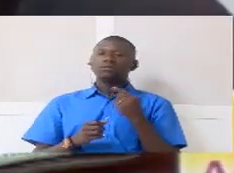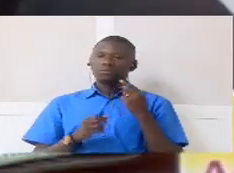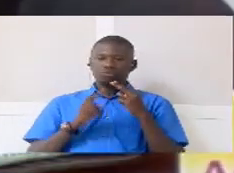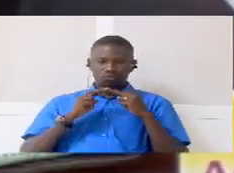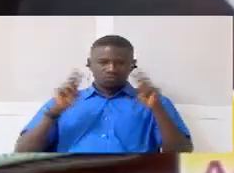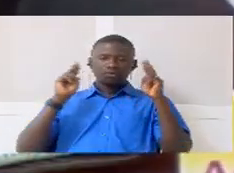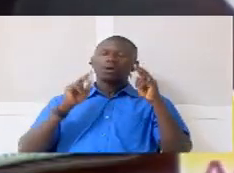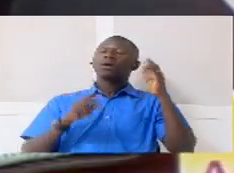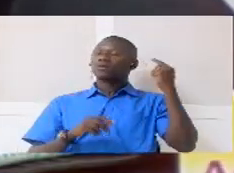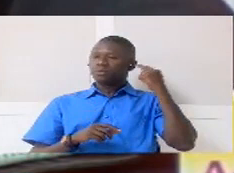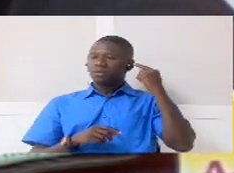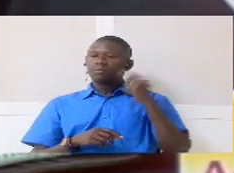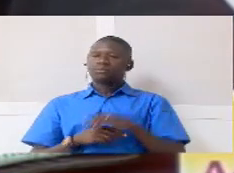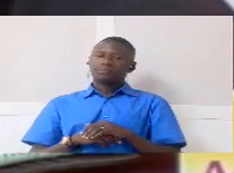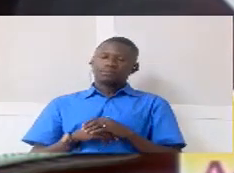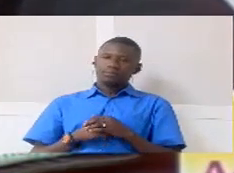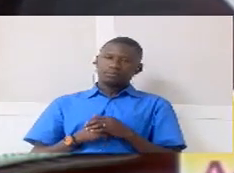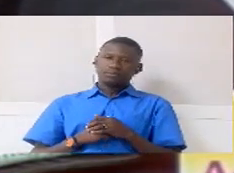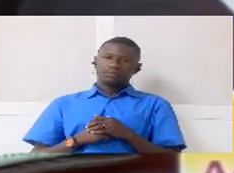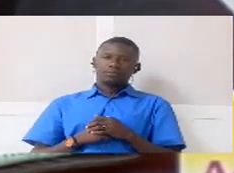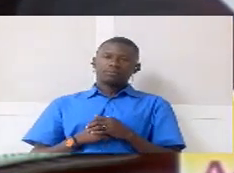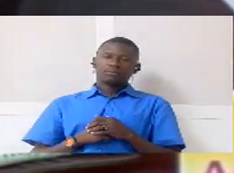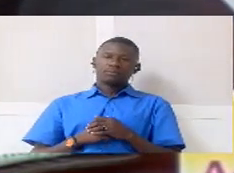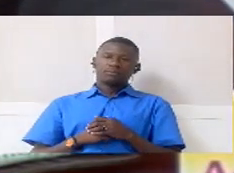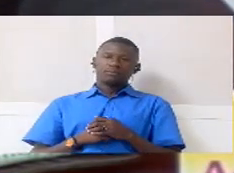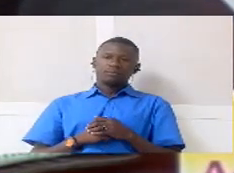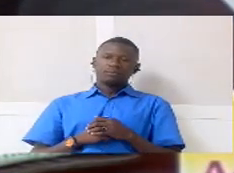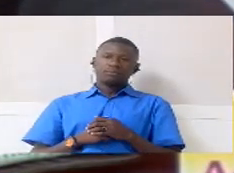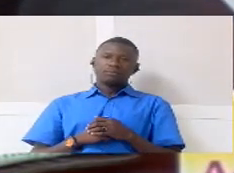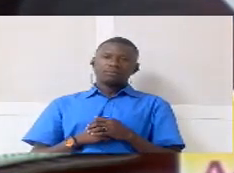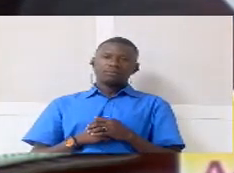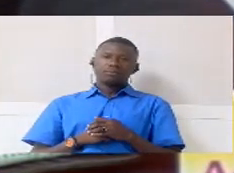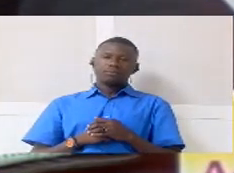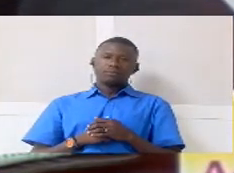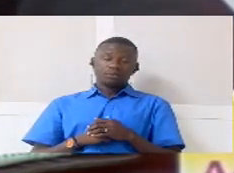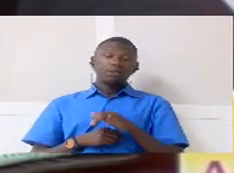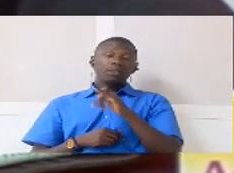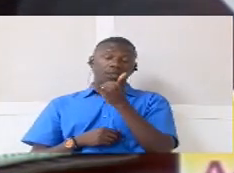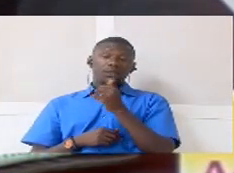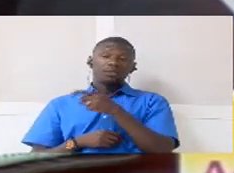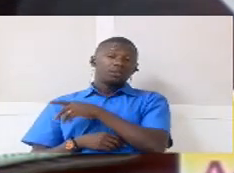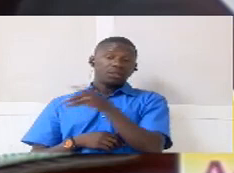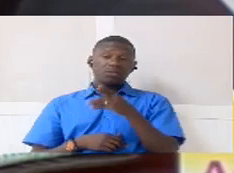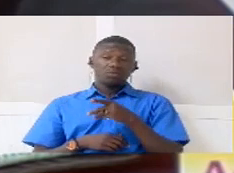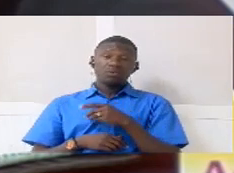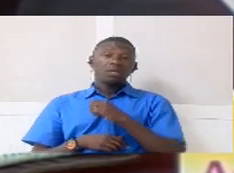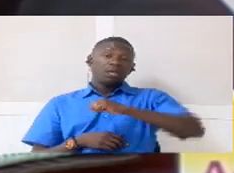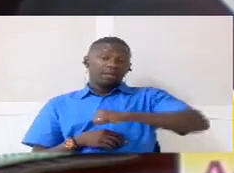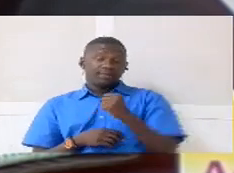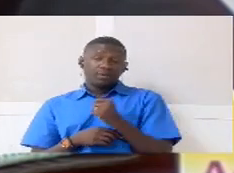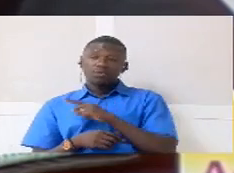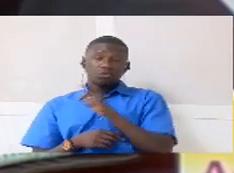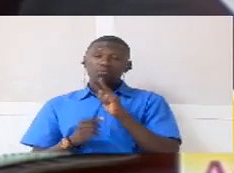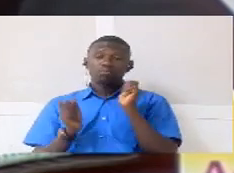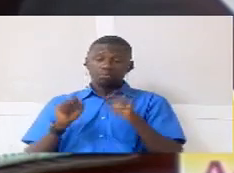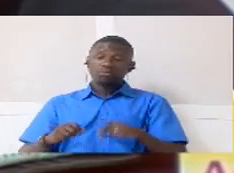They were denied access to named detainees and also denied access to